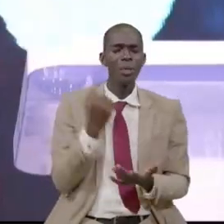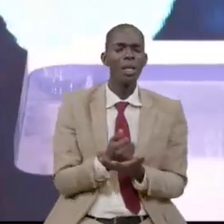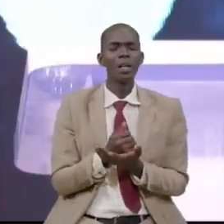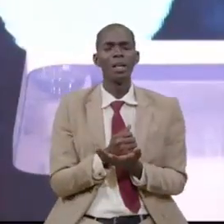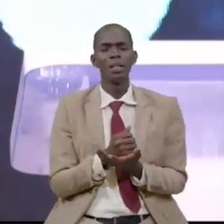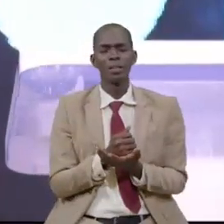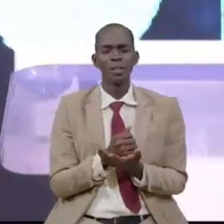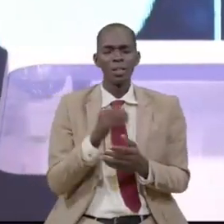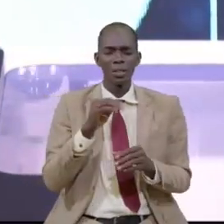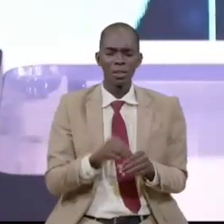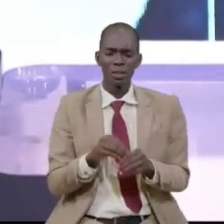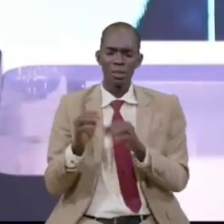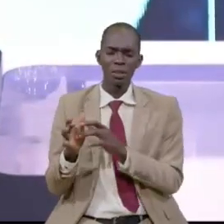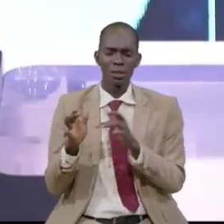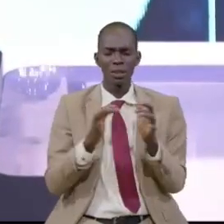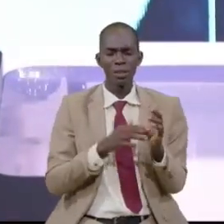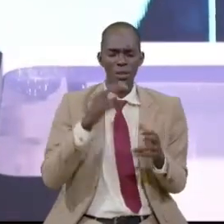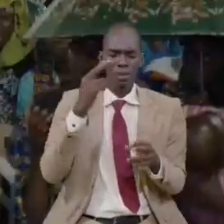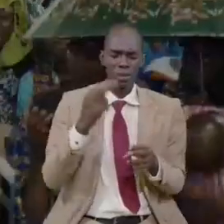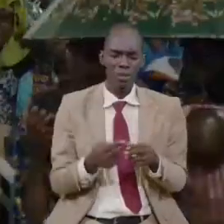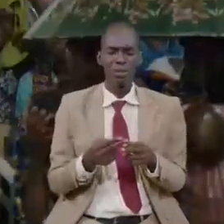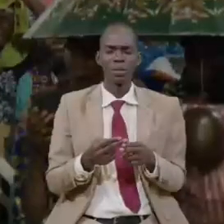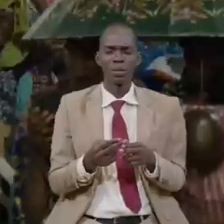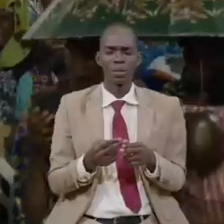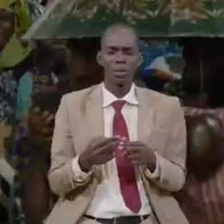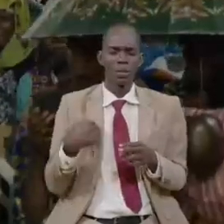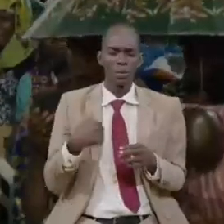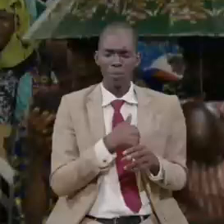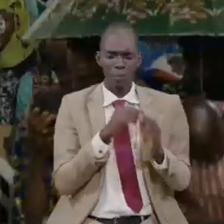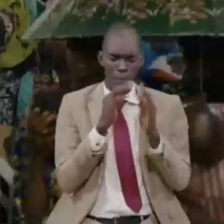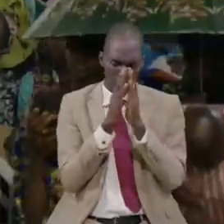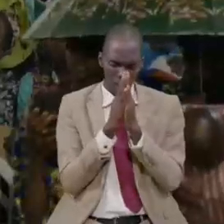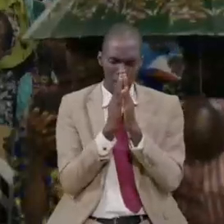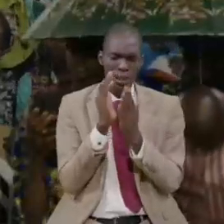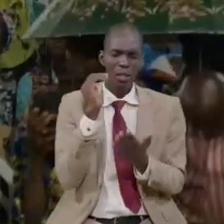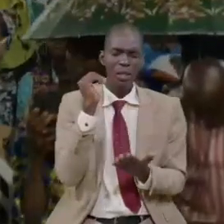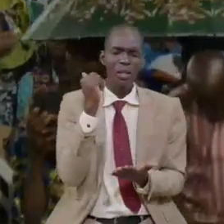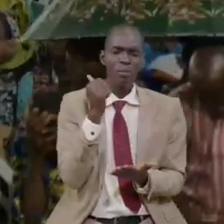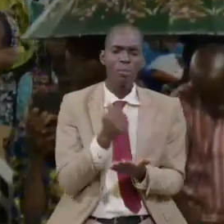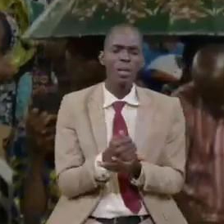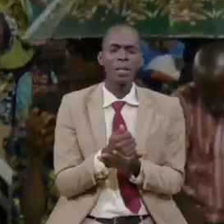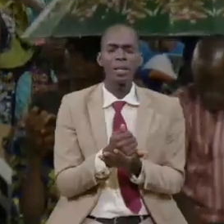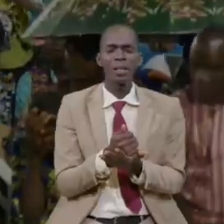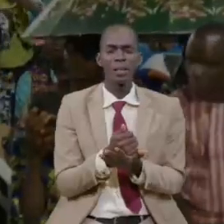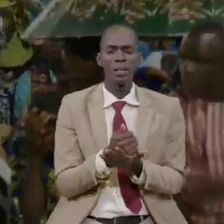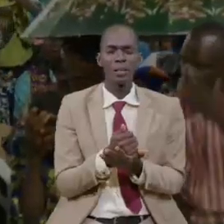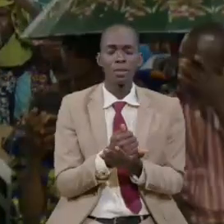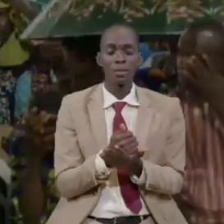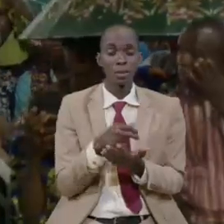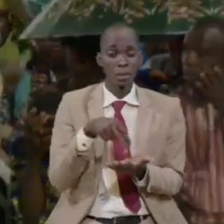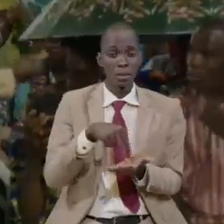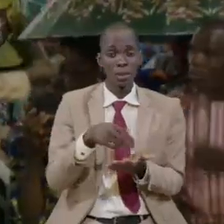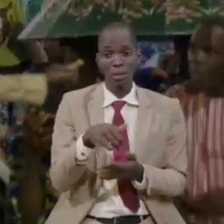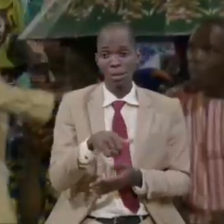Jesus name we pray keep on standing God bless